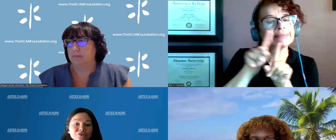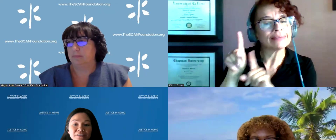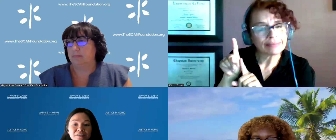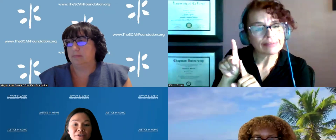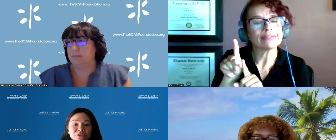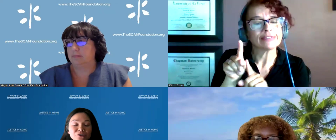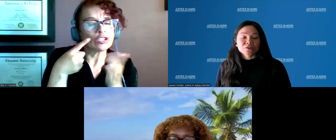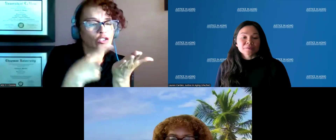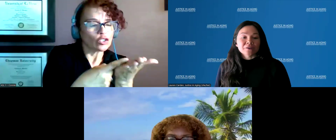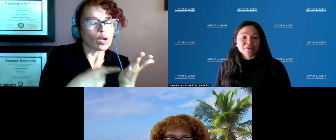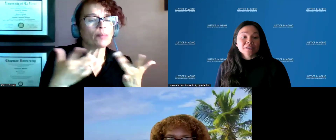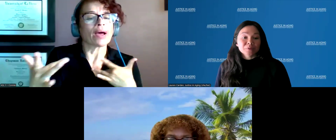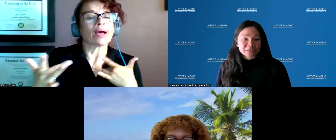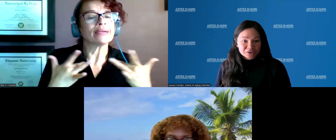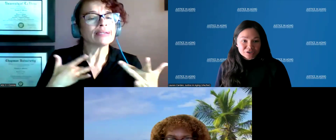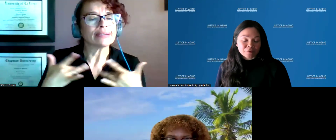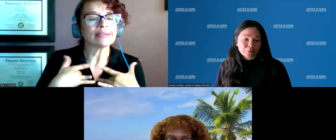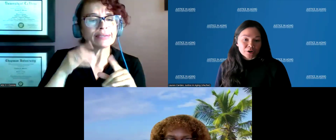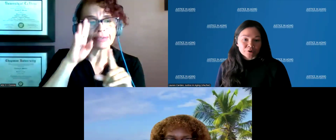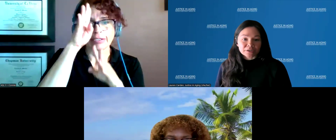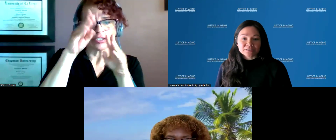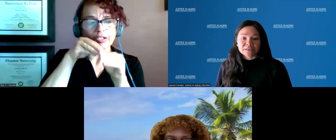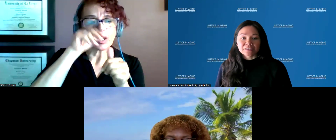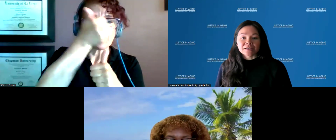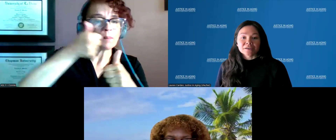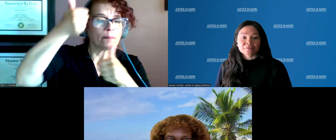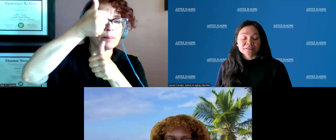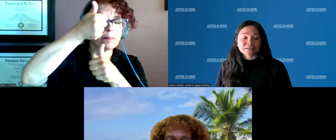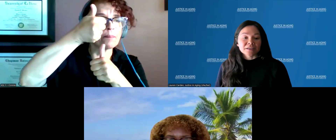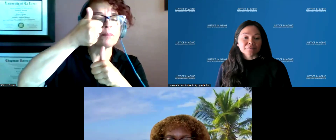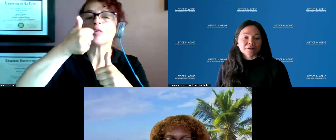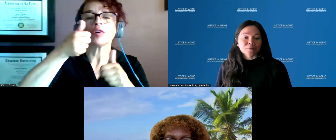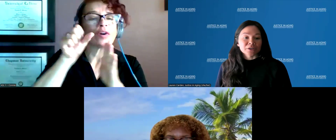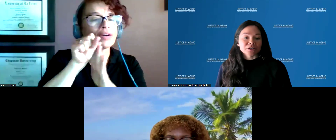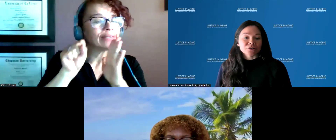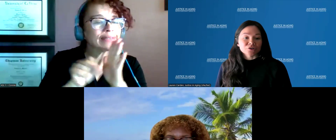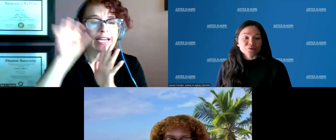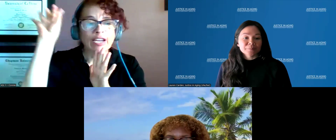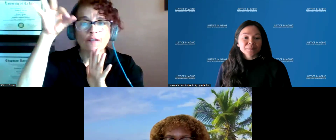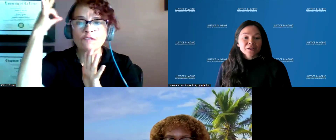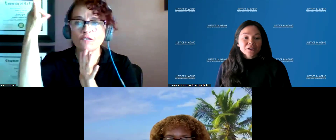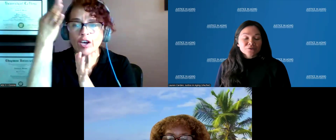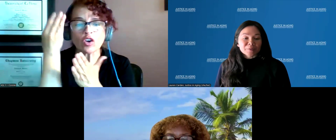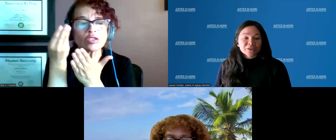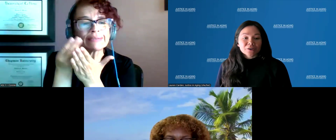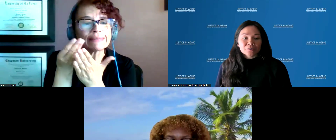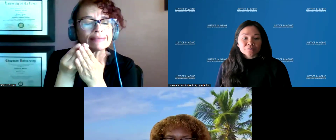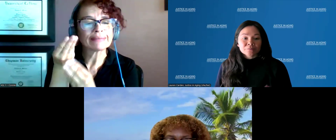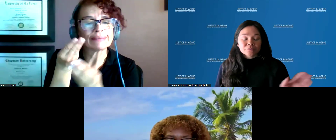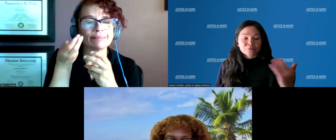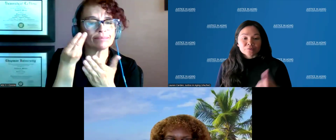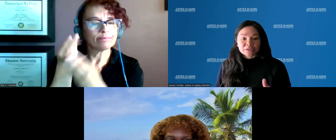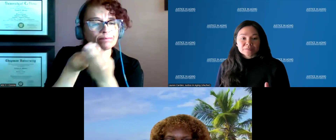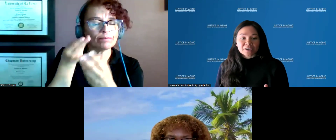just address some concerns about implementation of our priorities in light of the state and federal budget issues. So I'm going to